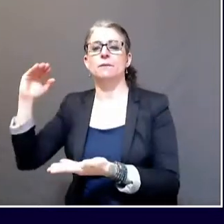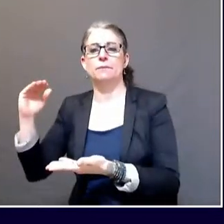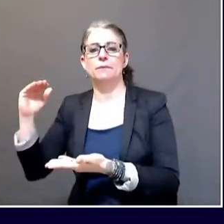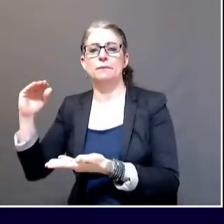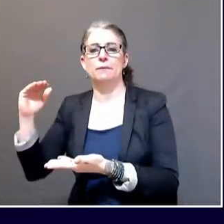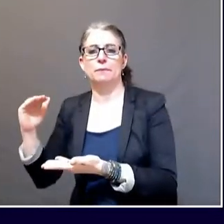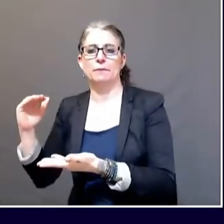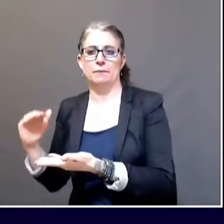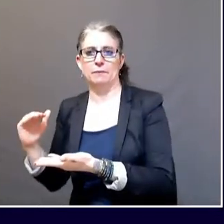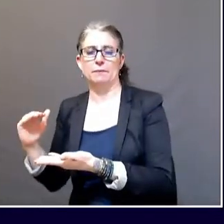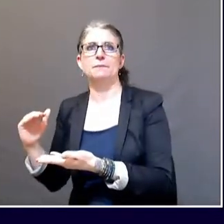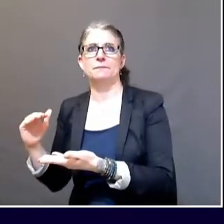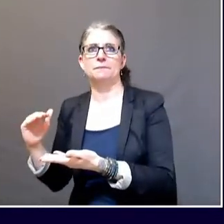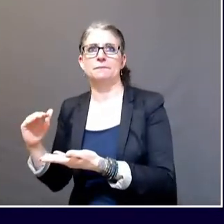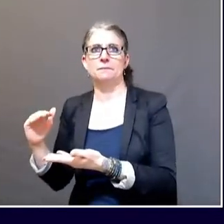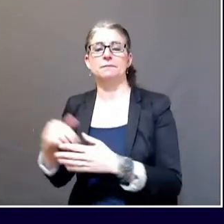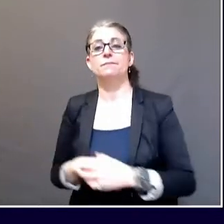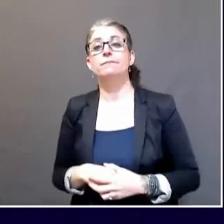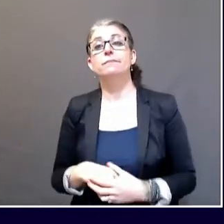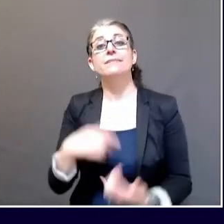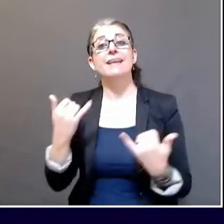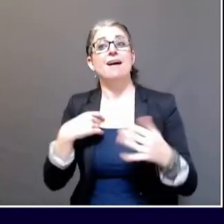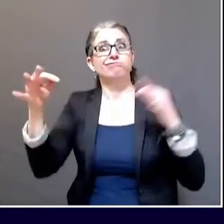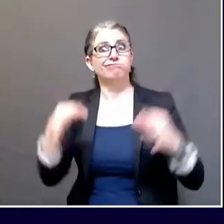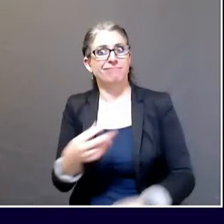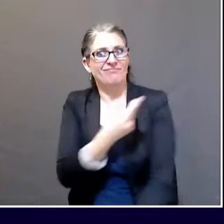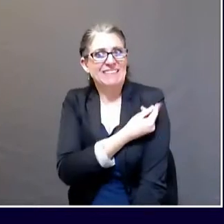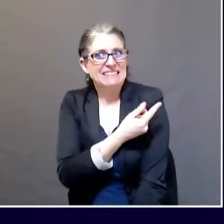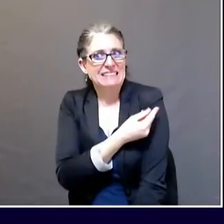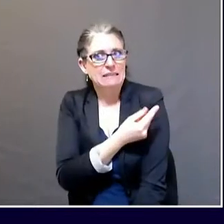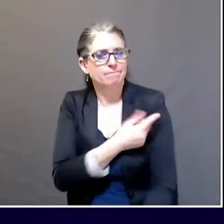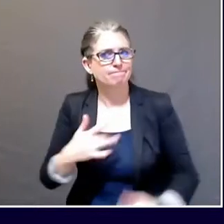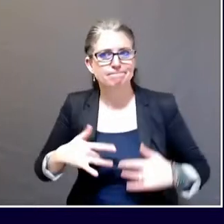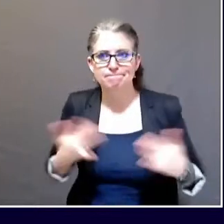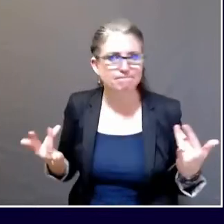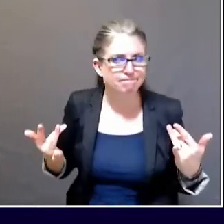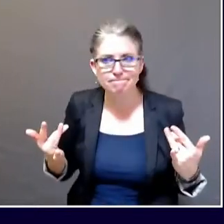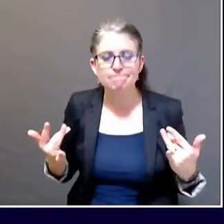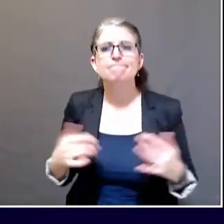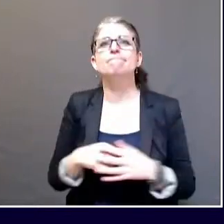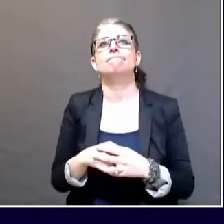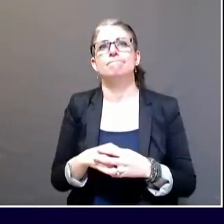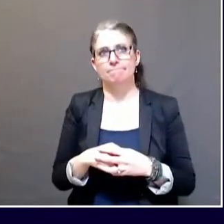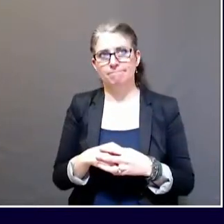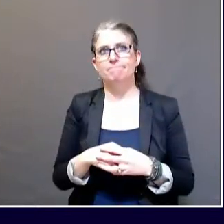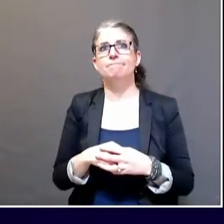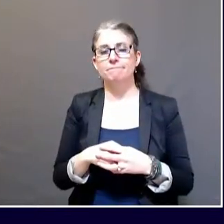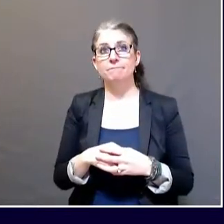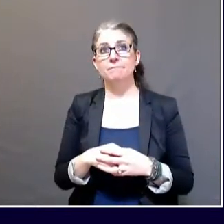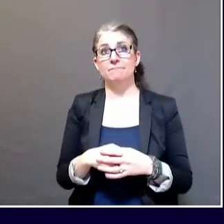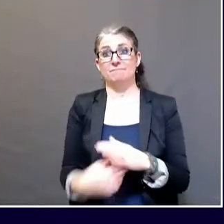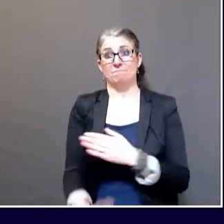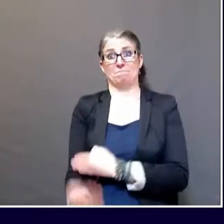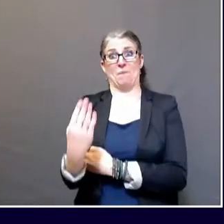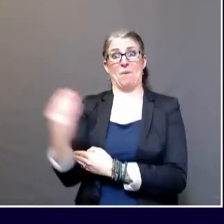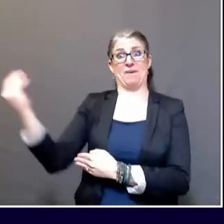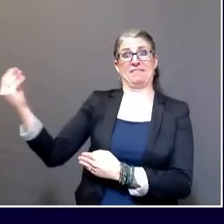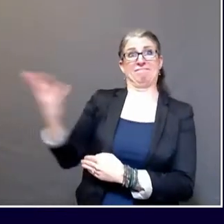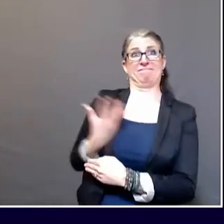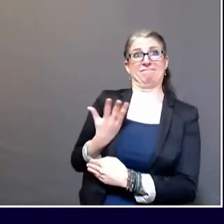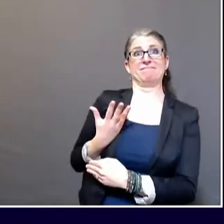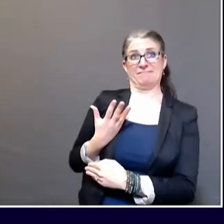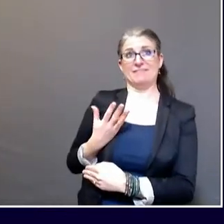to vaccines and vaccination. Let's start with the numbers. As of this morning, there have been a total